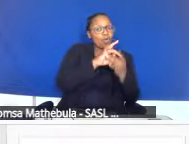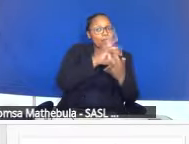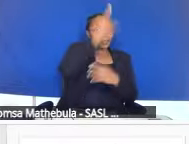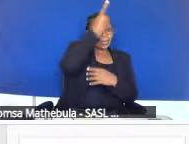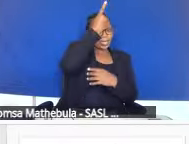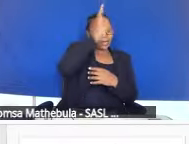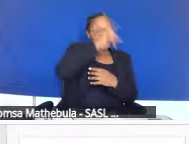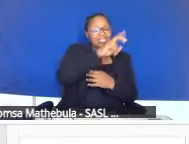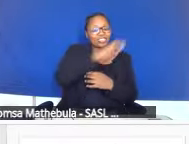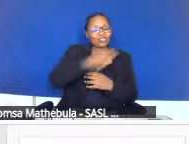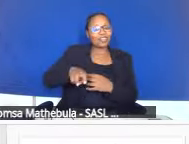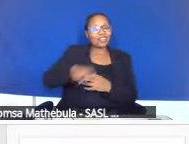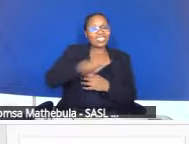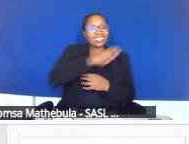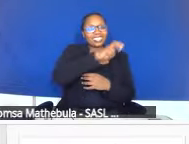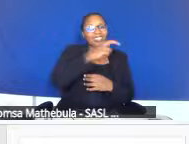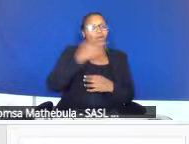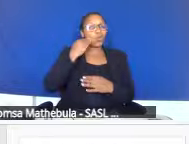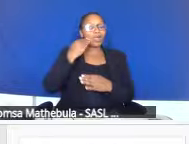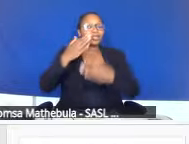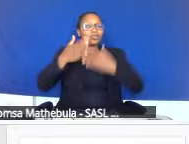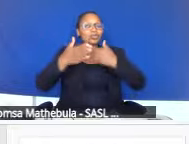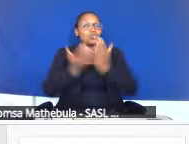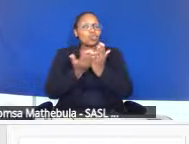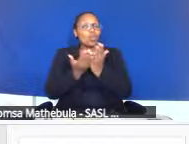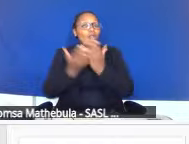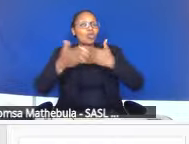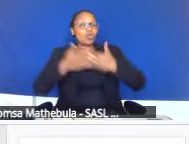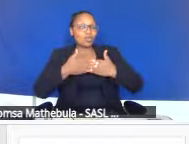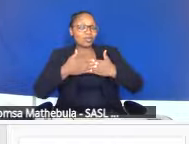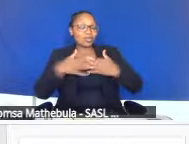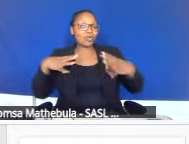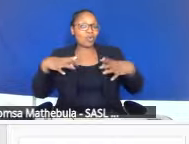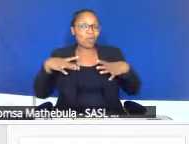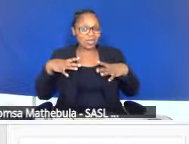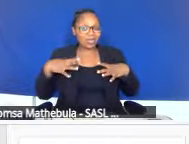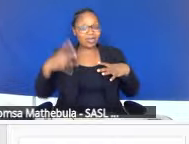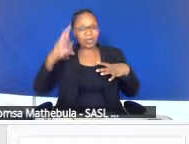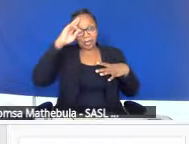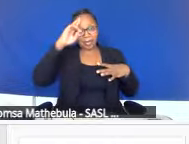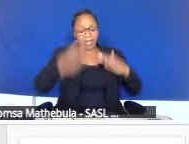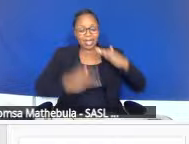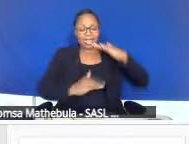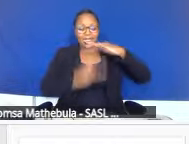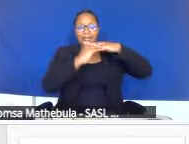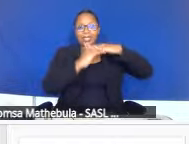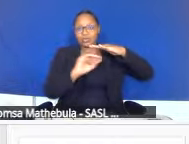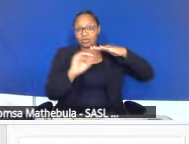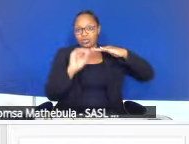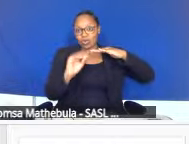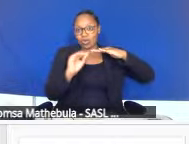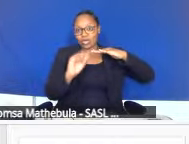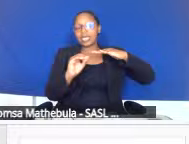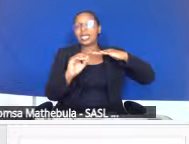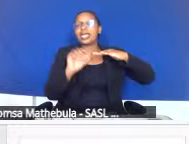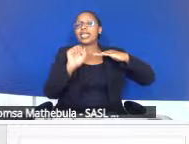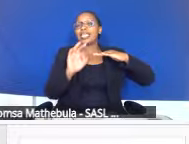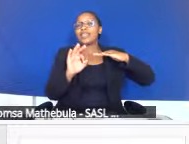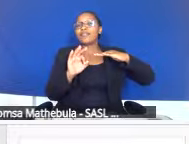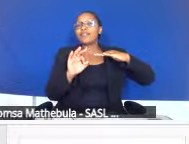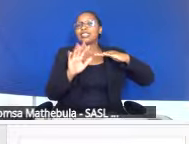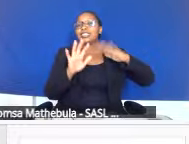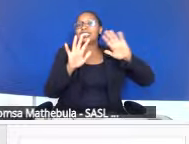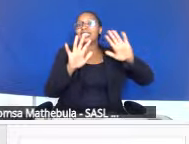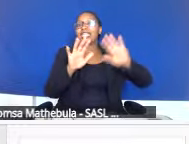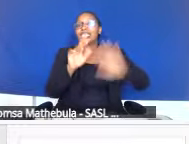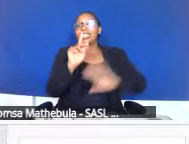after the school holidays. Remember, there's a limitation on that. If it's 10 kilometers or